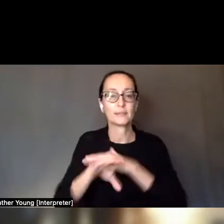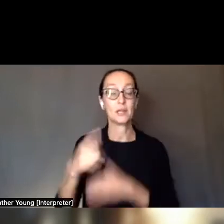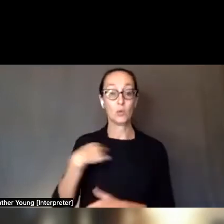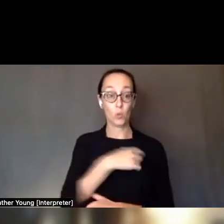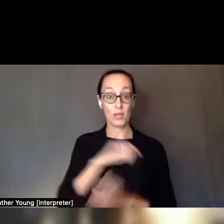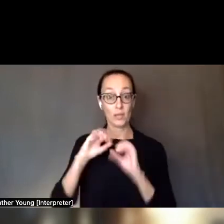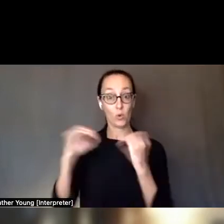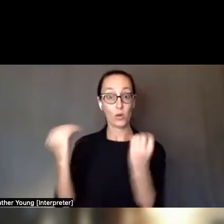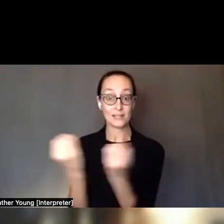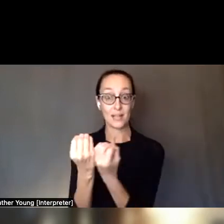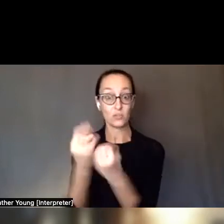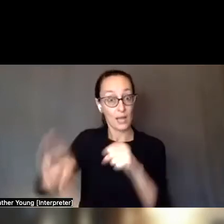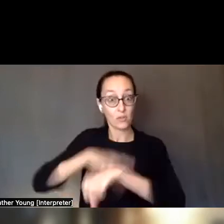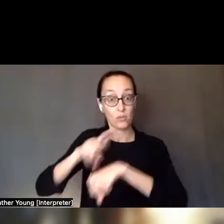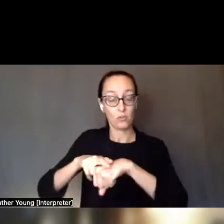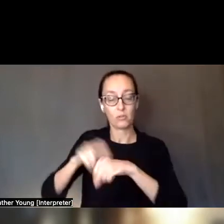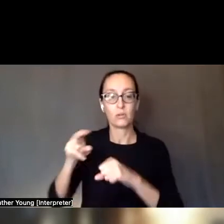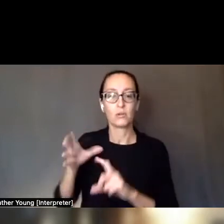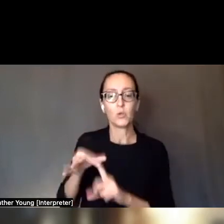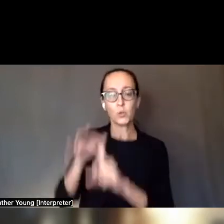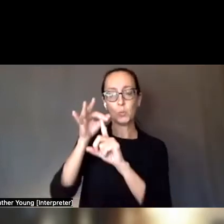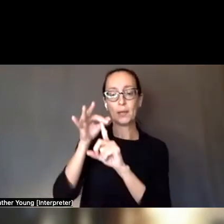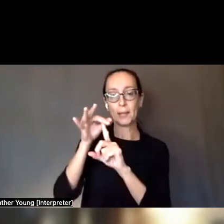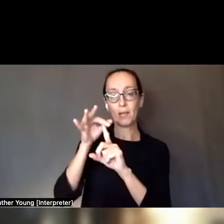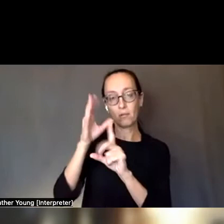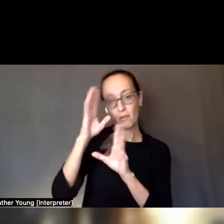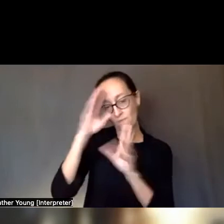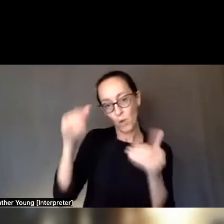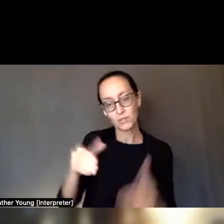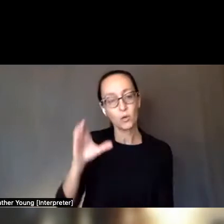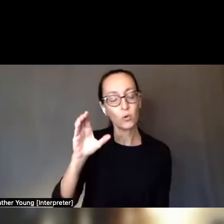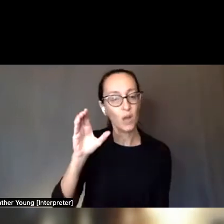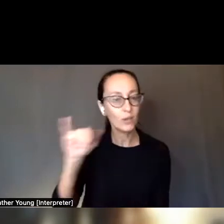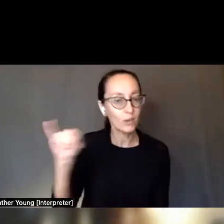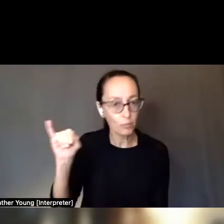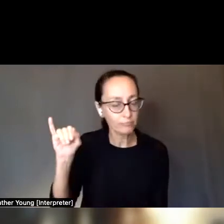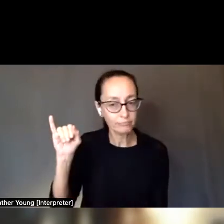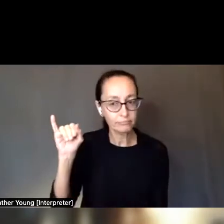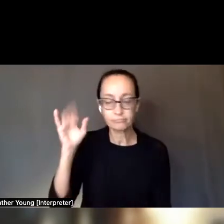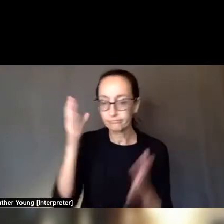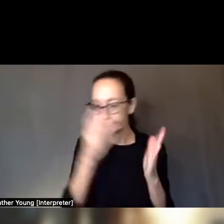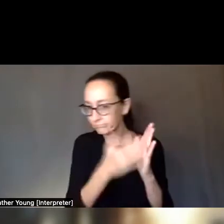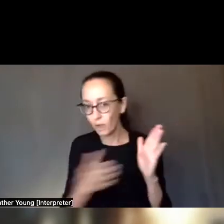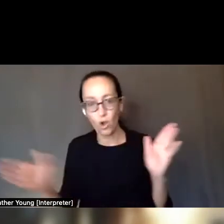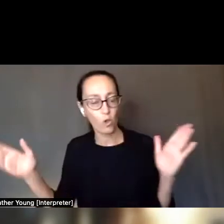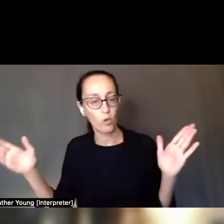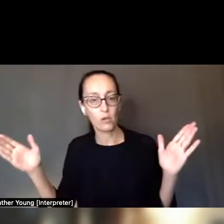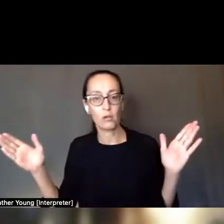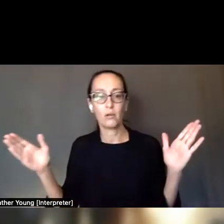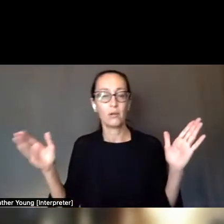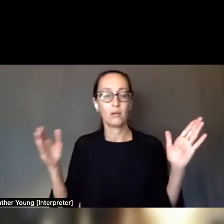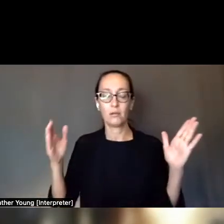national organization that focuses on cochlear implants across the care continuum, because we have such a